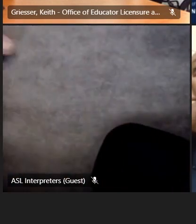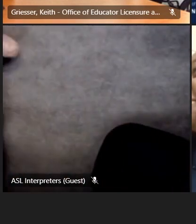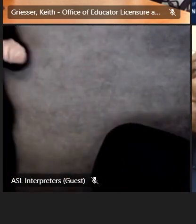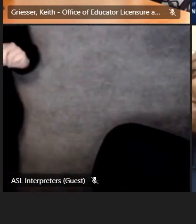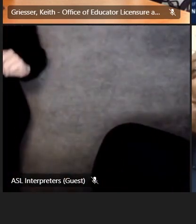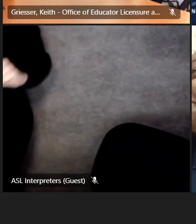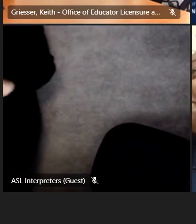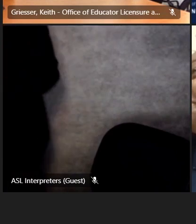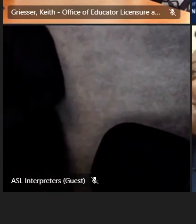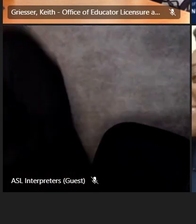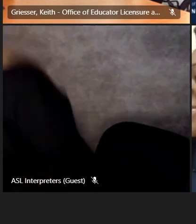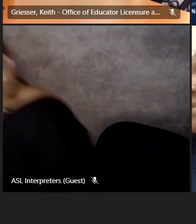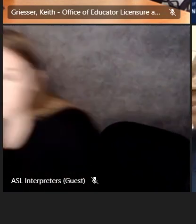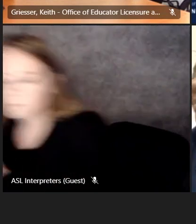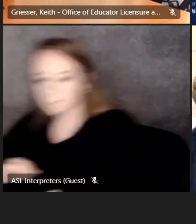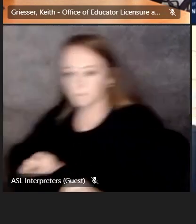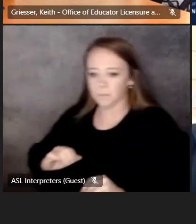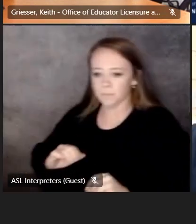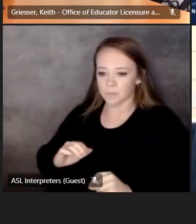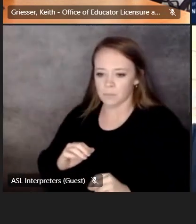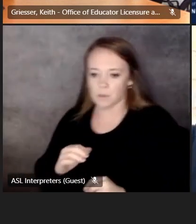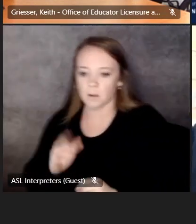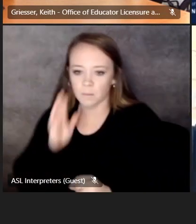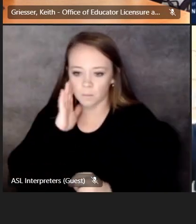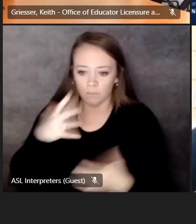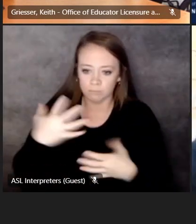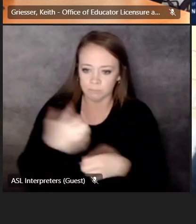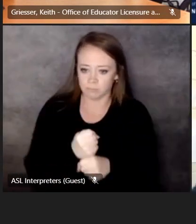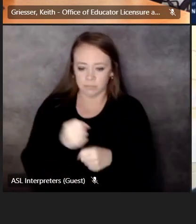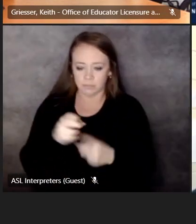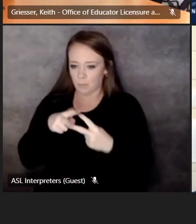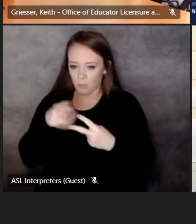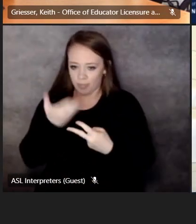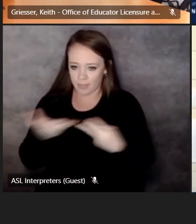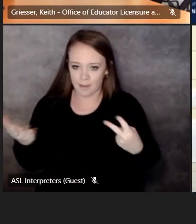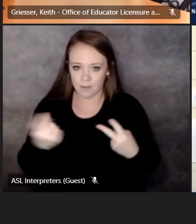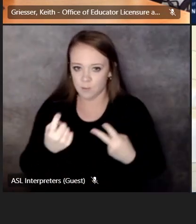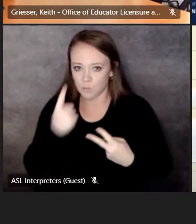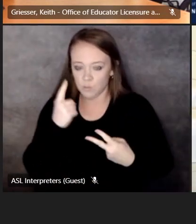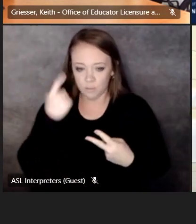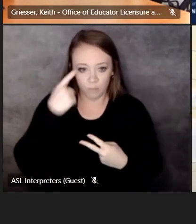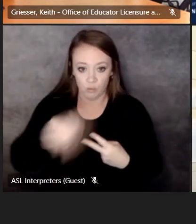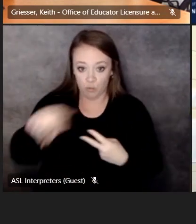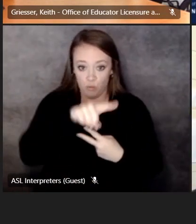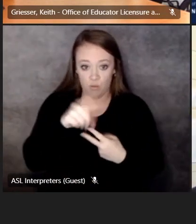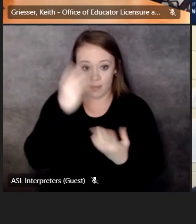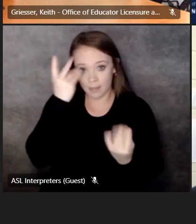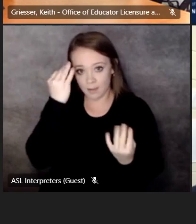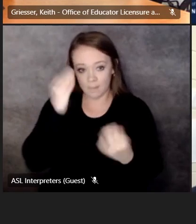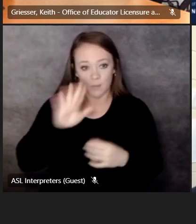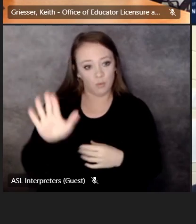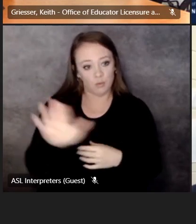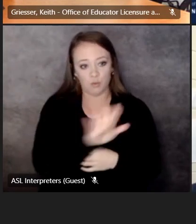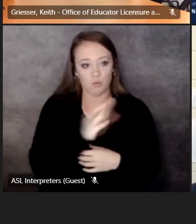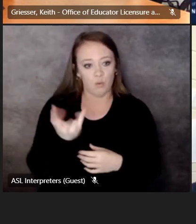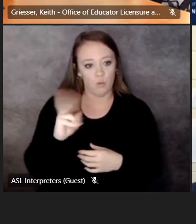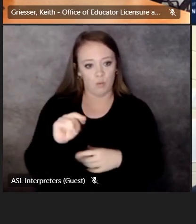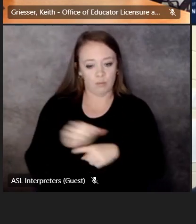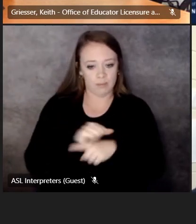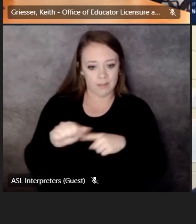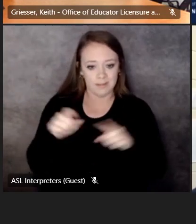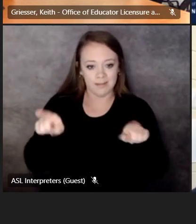is for something for you to think about in your practice as educators. I think that this